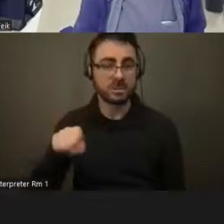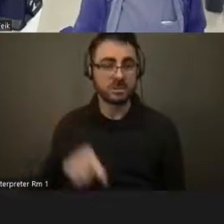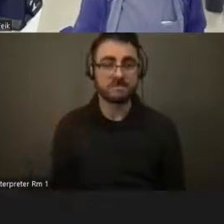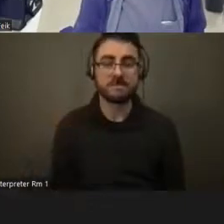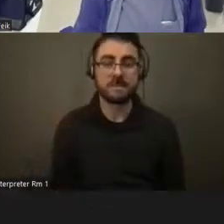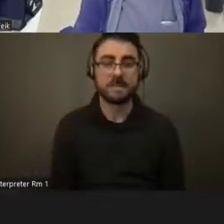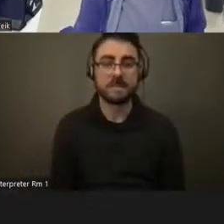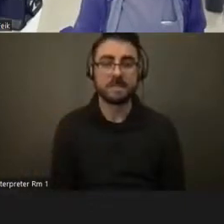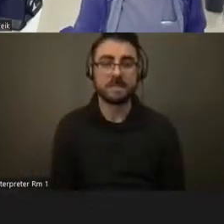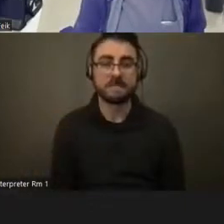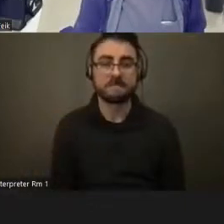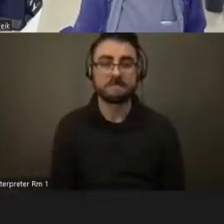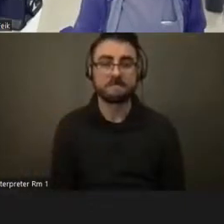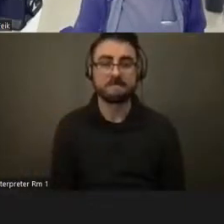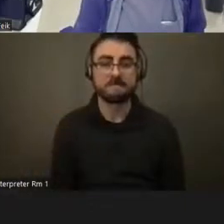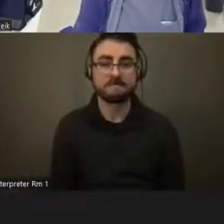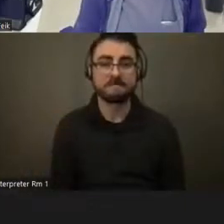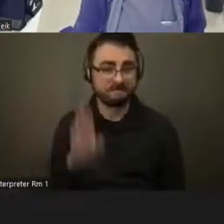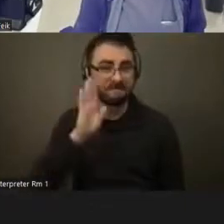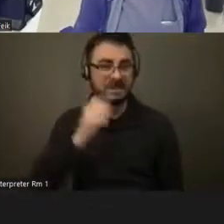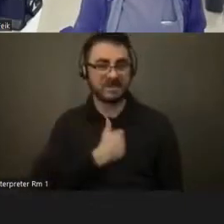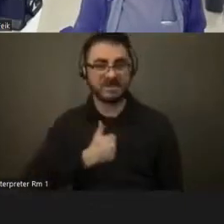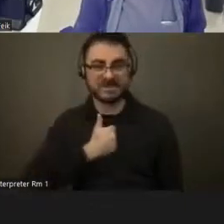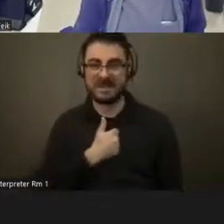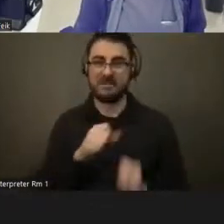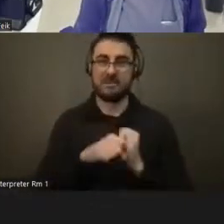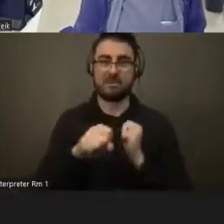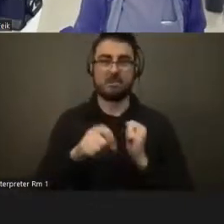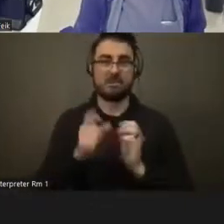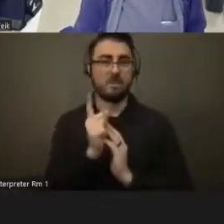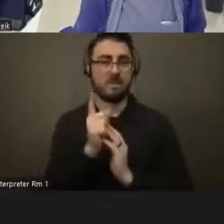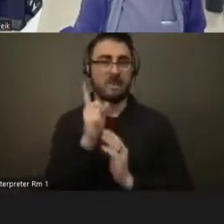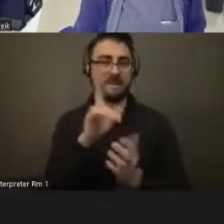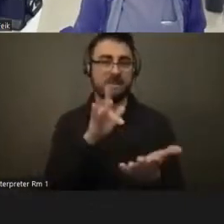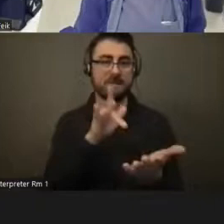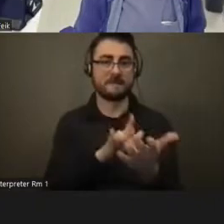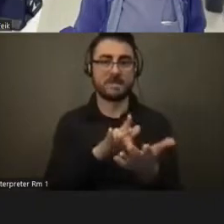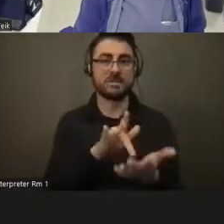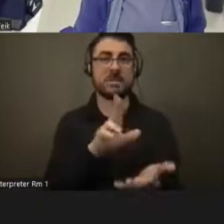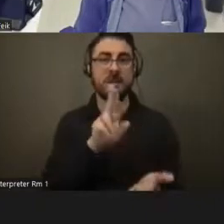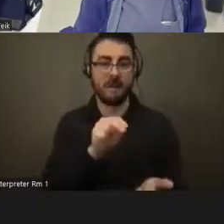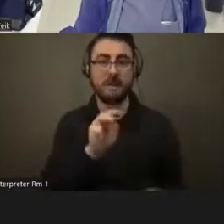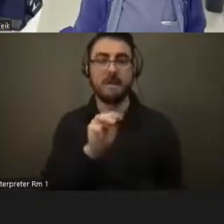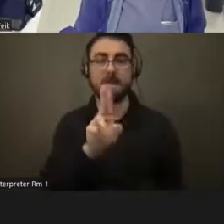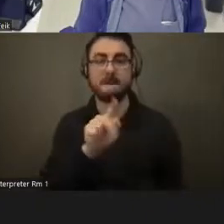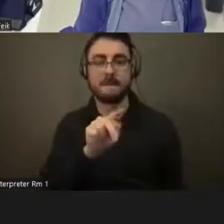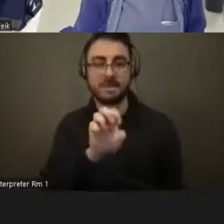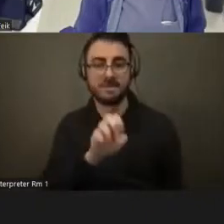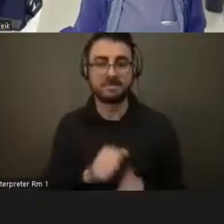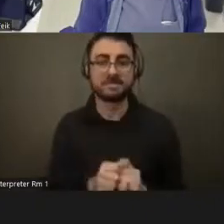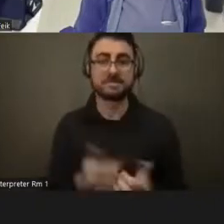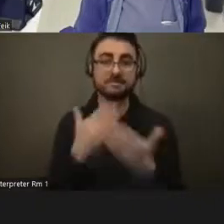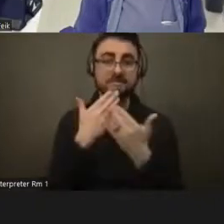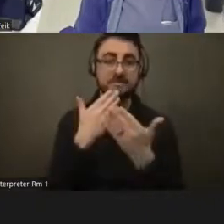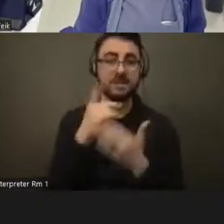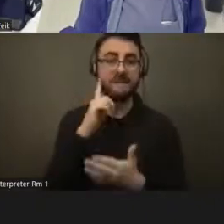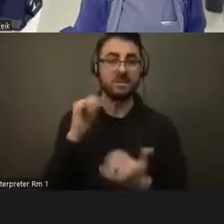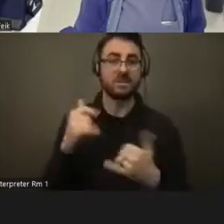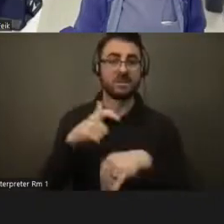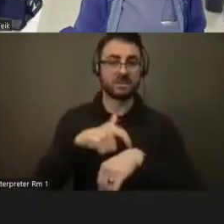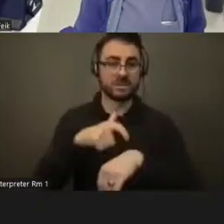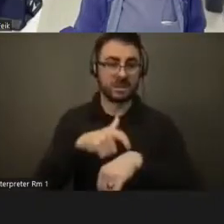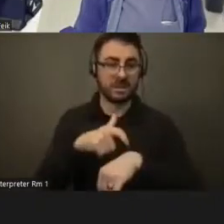Hi, I apologize. It took me a minute to unmute. Thank you so much for having this time with us and for hearing from the community